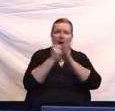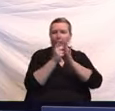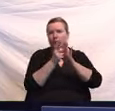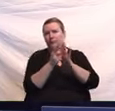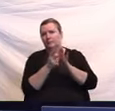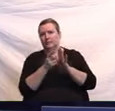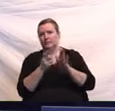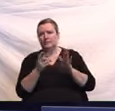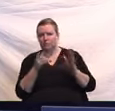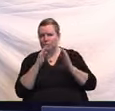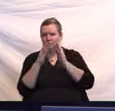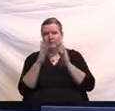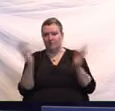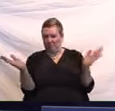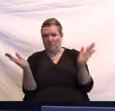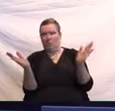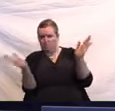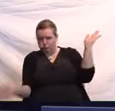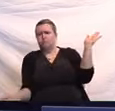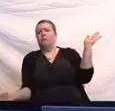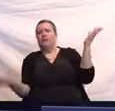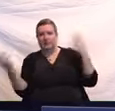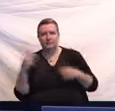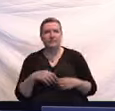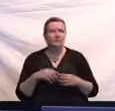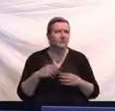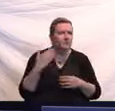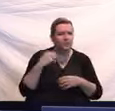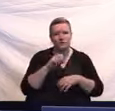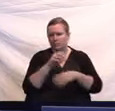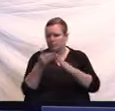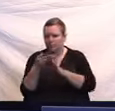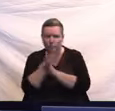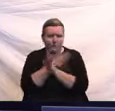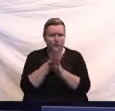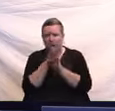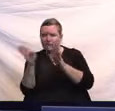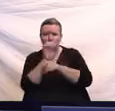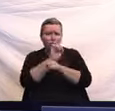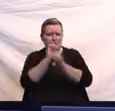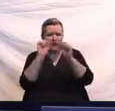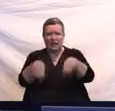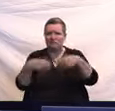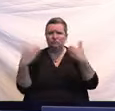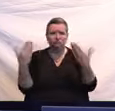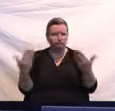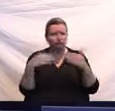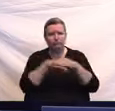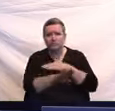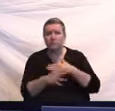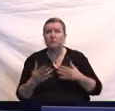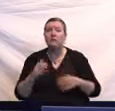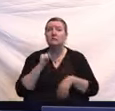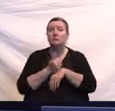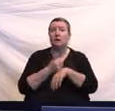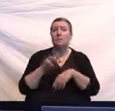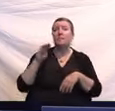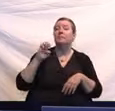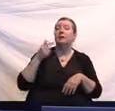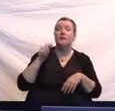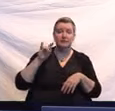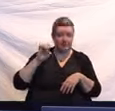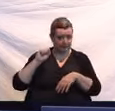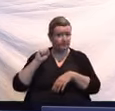possible. A new megasite located in Somerset County will also open on December